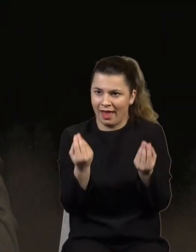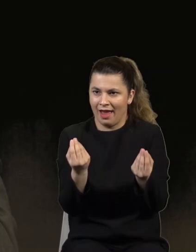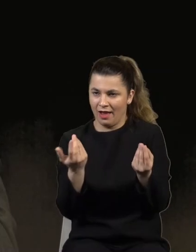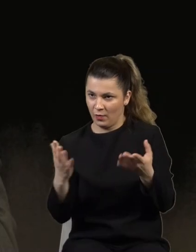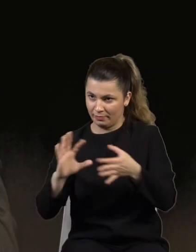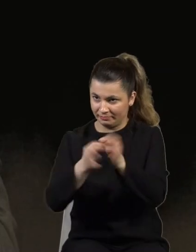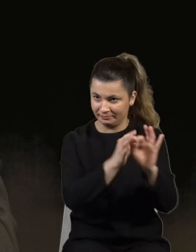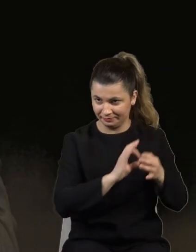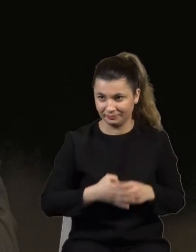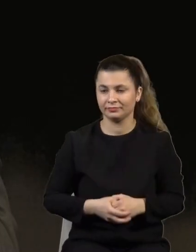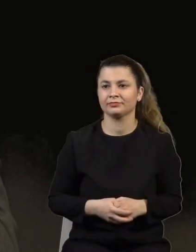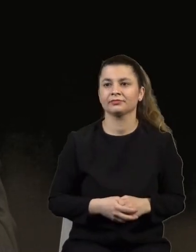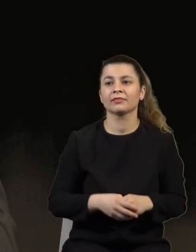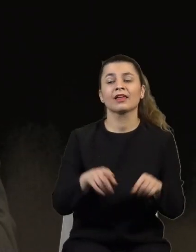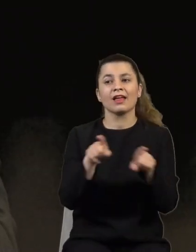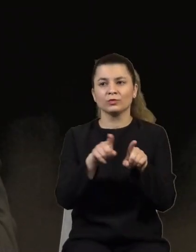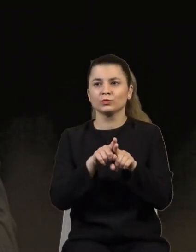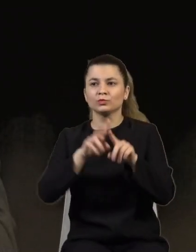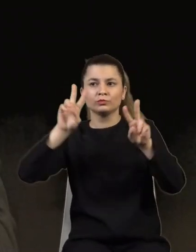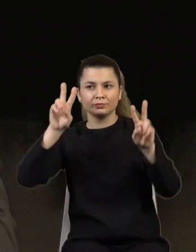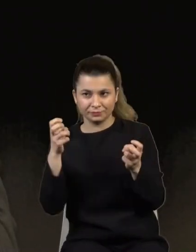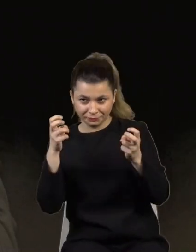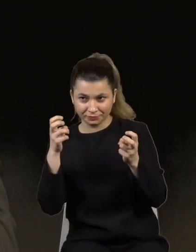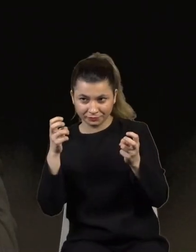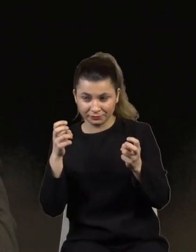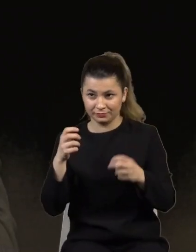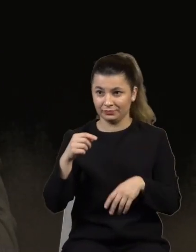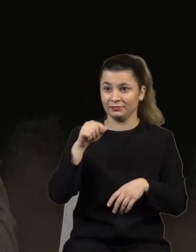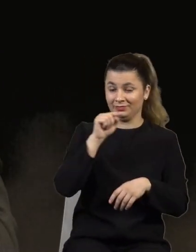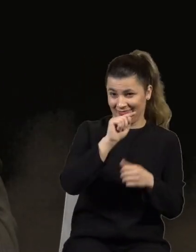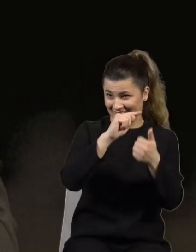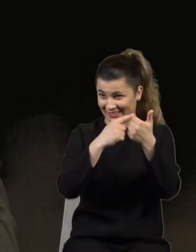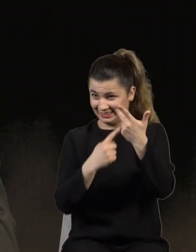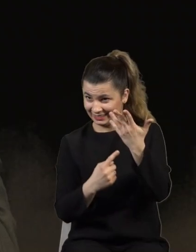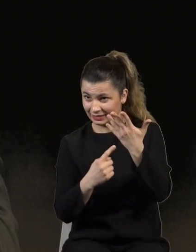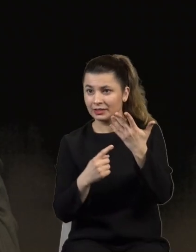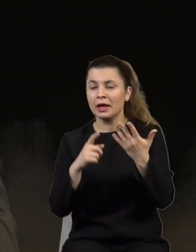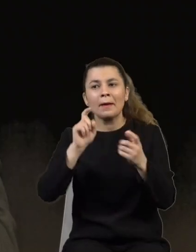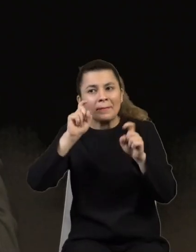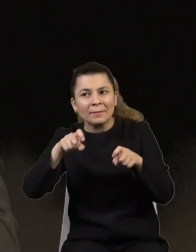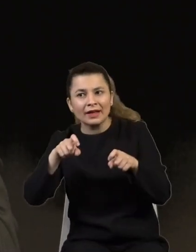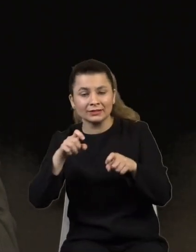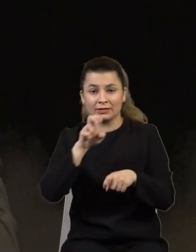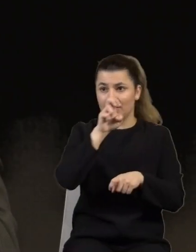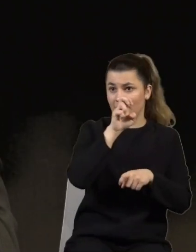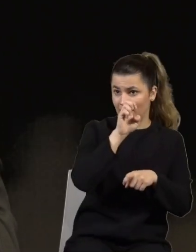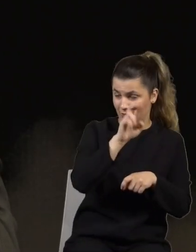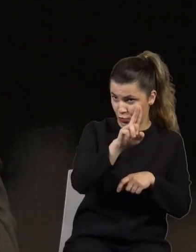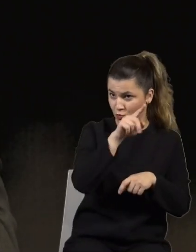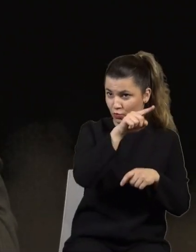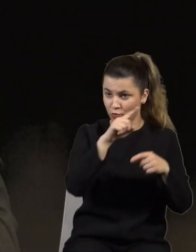with that of the TEN-T network, ensuring that there's a harmonization in terms of approach. These require a lot